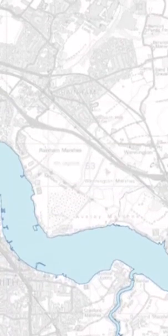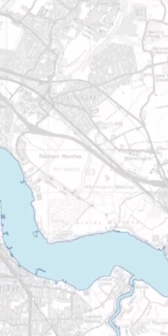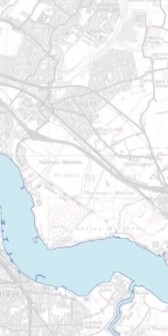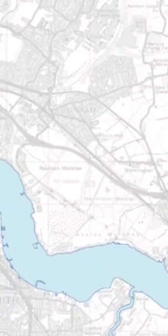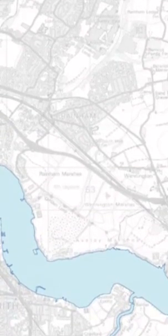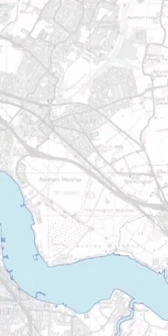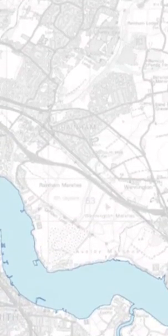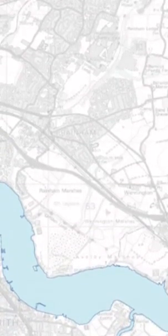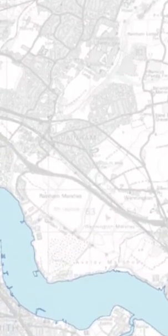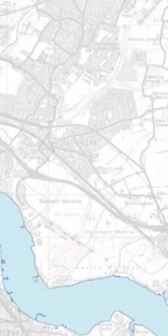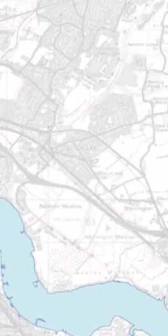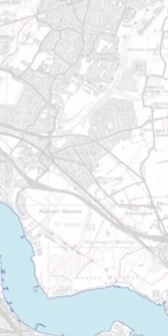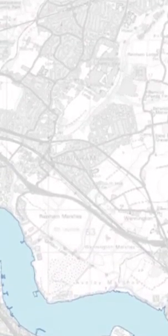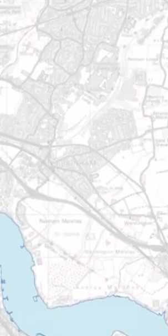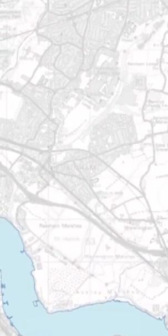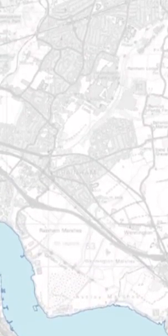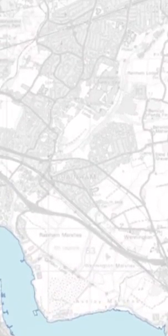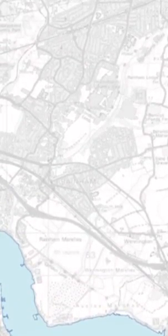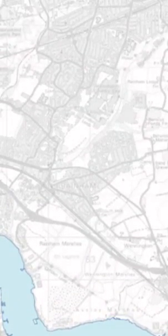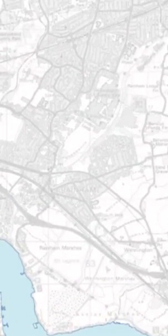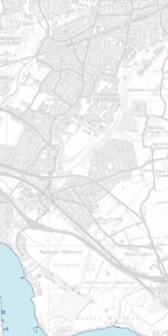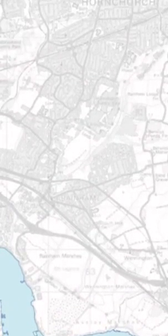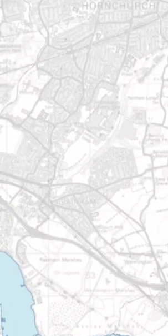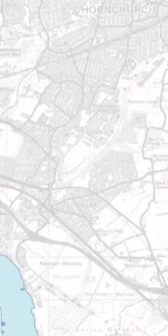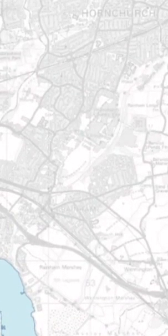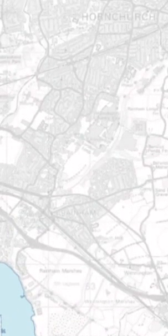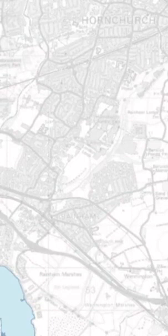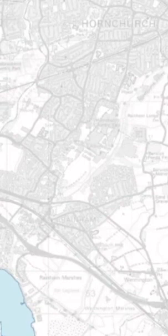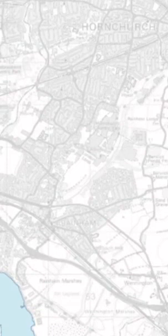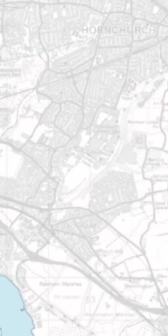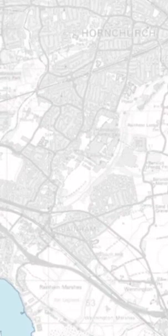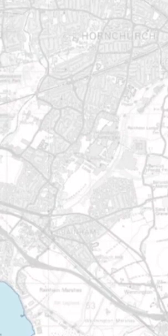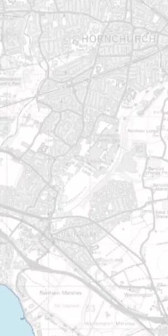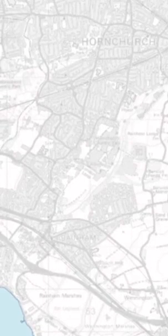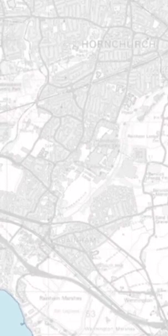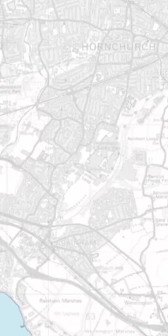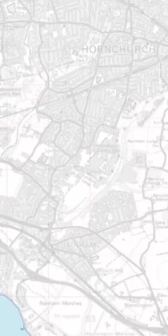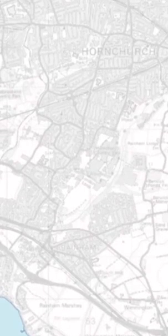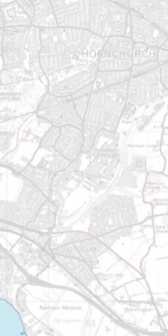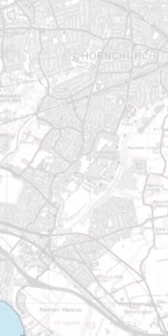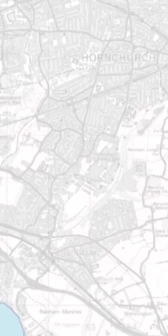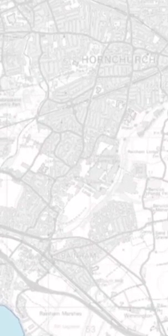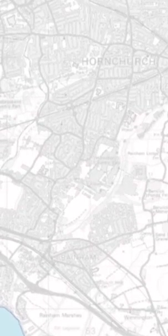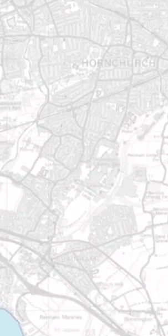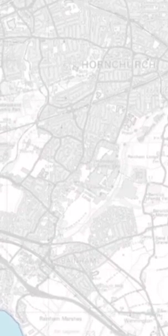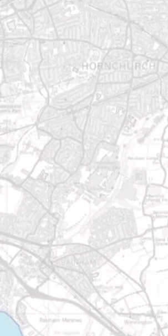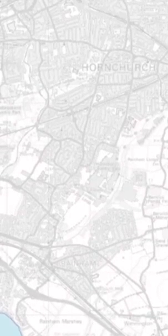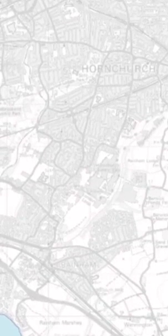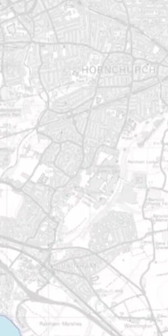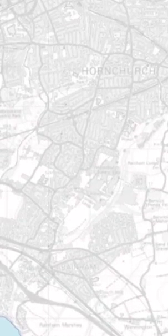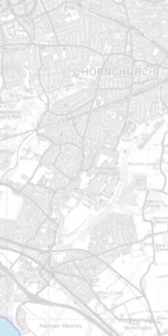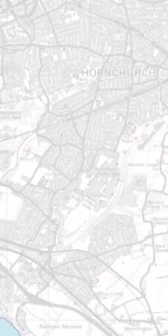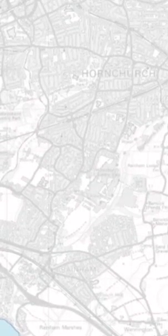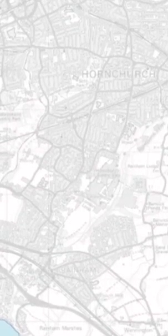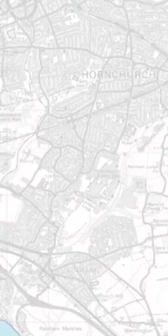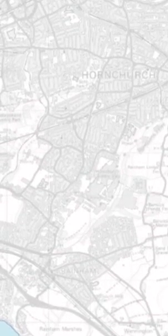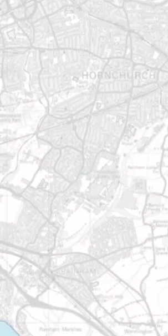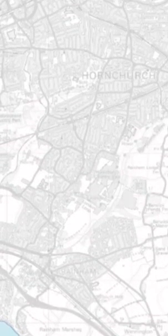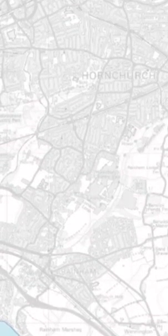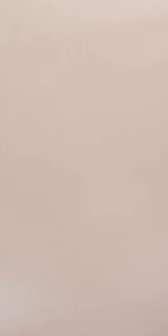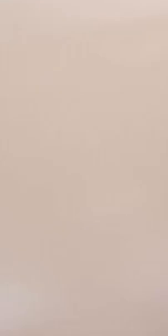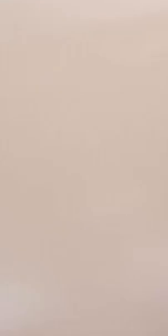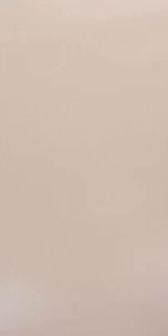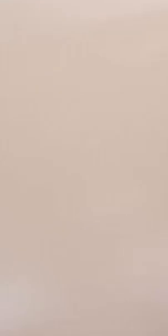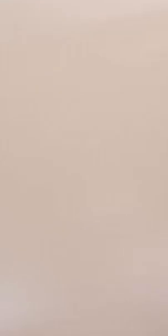construct the scheme, has reduced in size. This means that the number of properties inside the development boundary has nearly